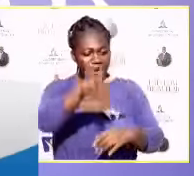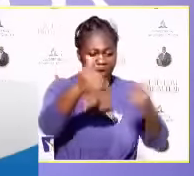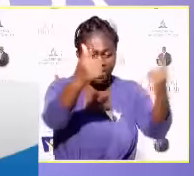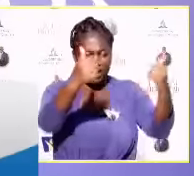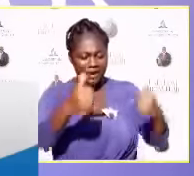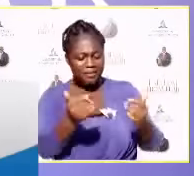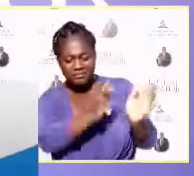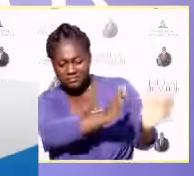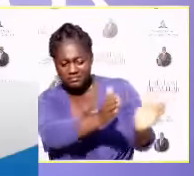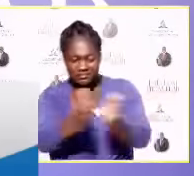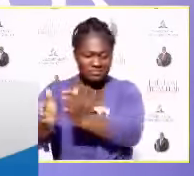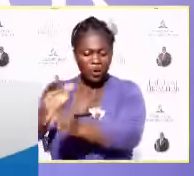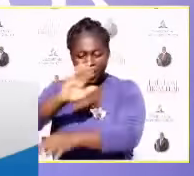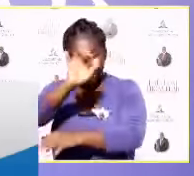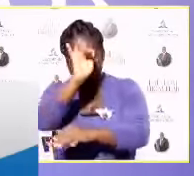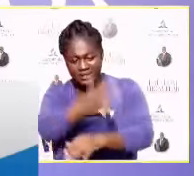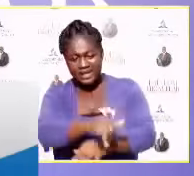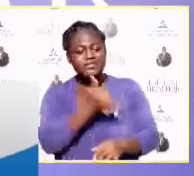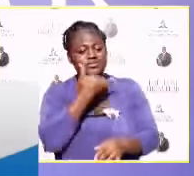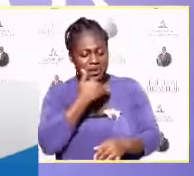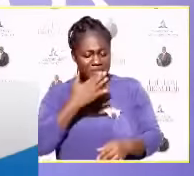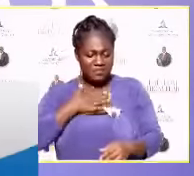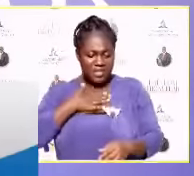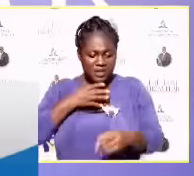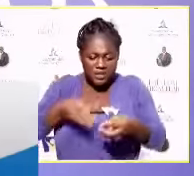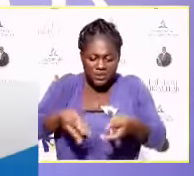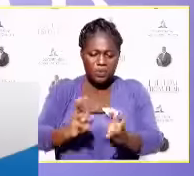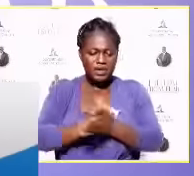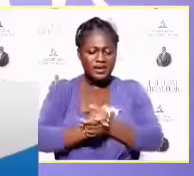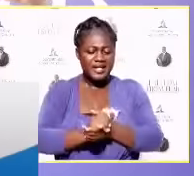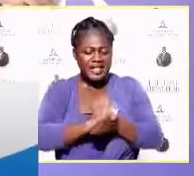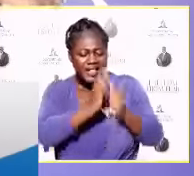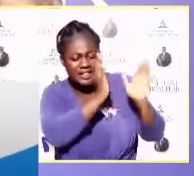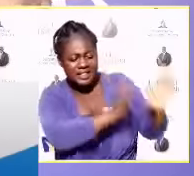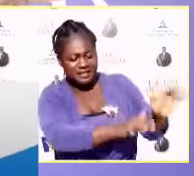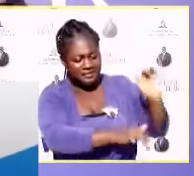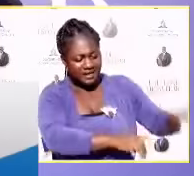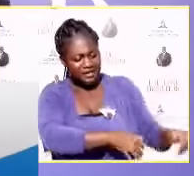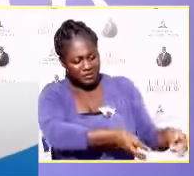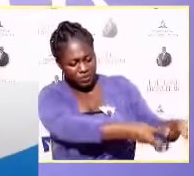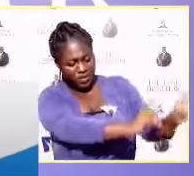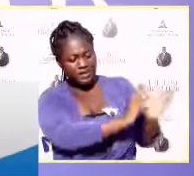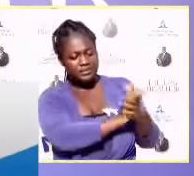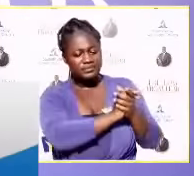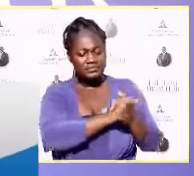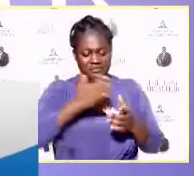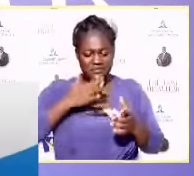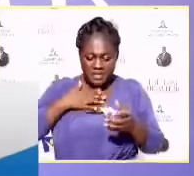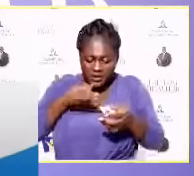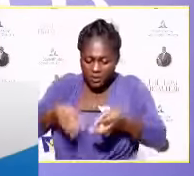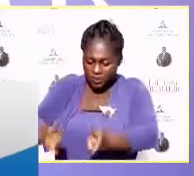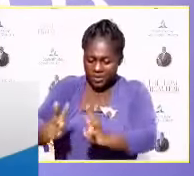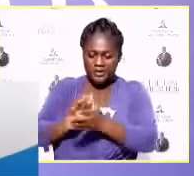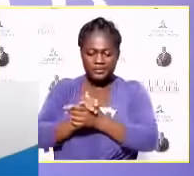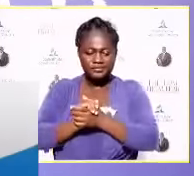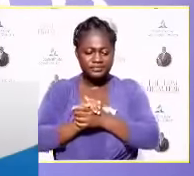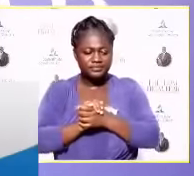path. I am the way. Leave that path. I am the way.